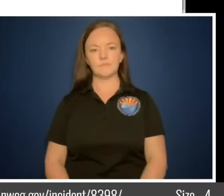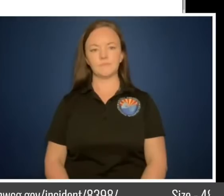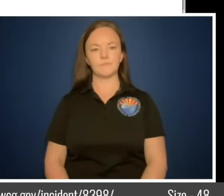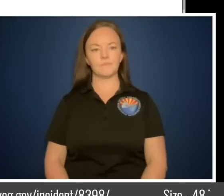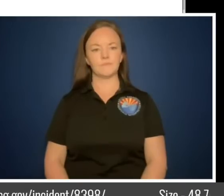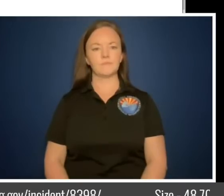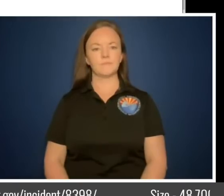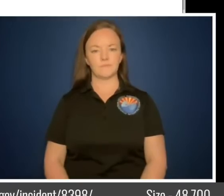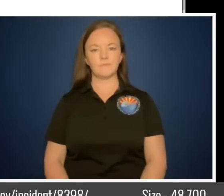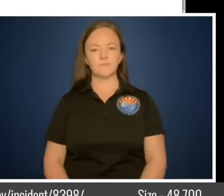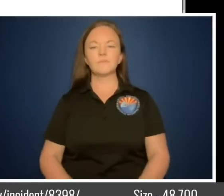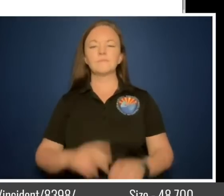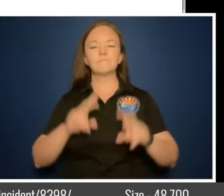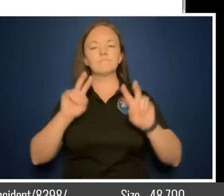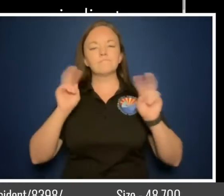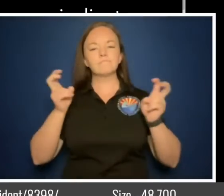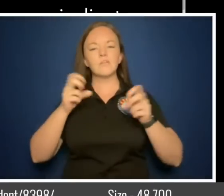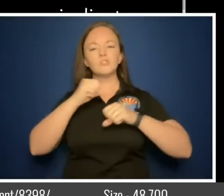Click on that one.